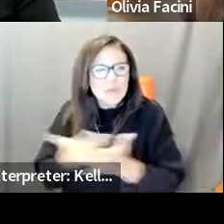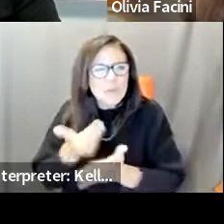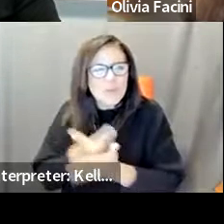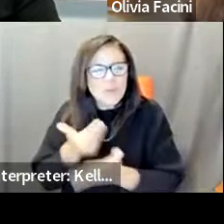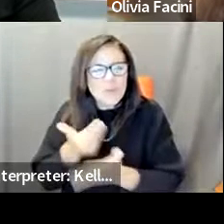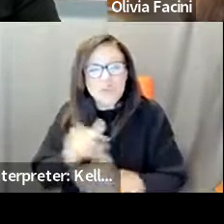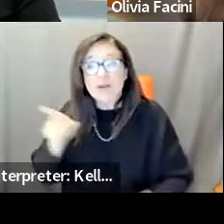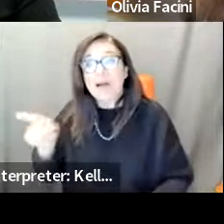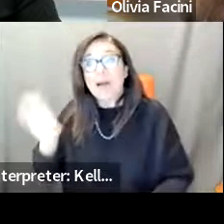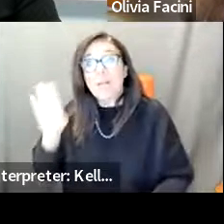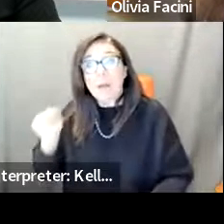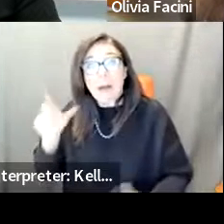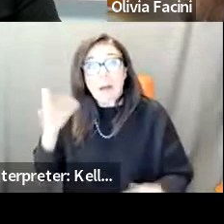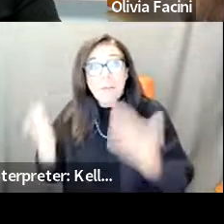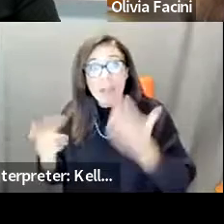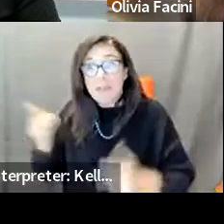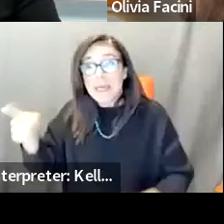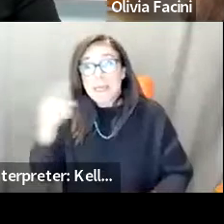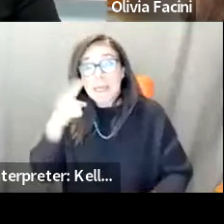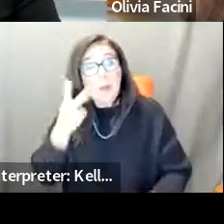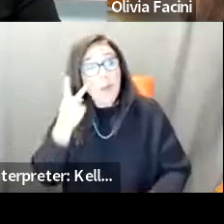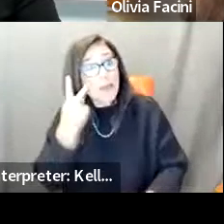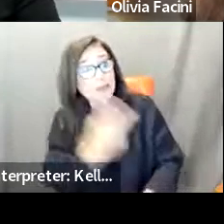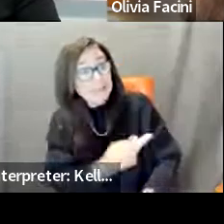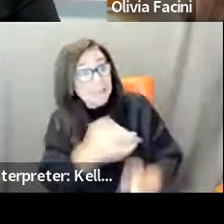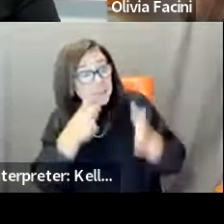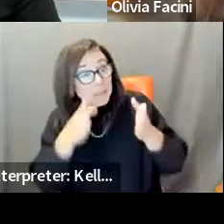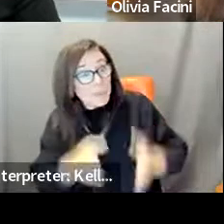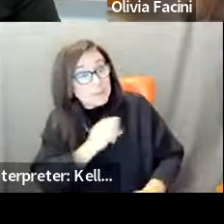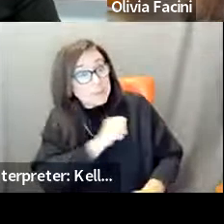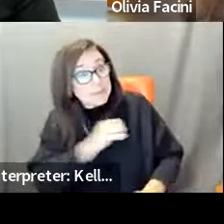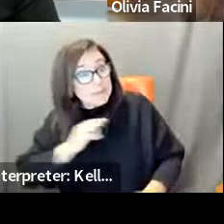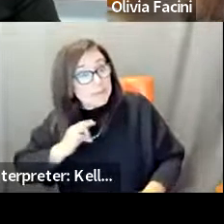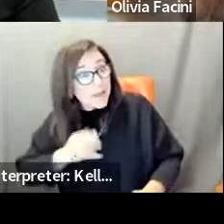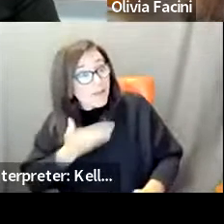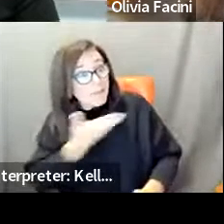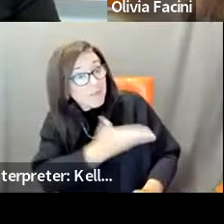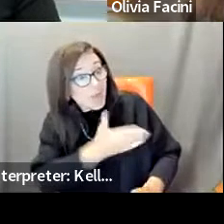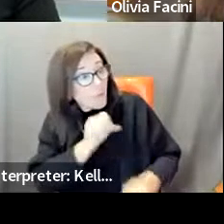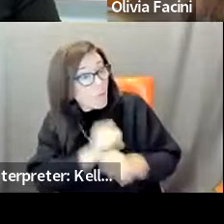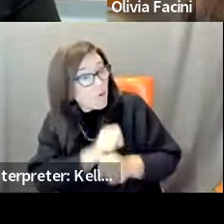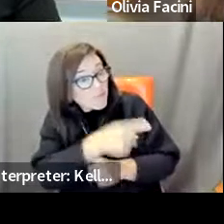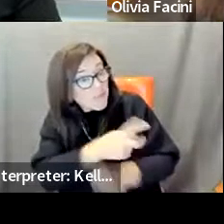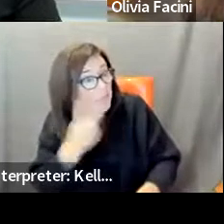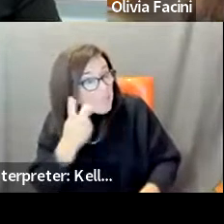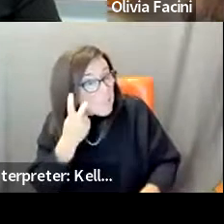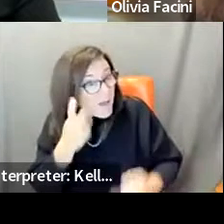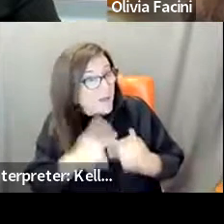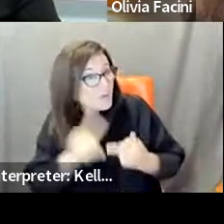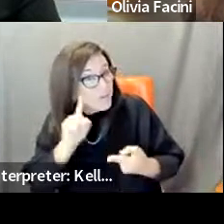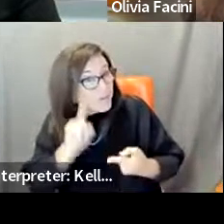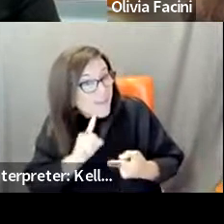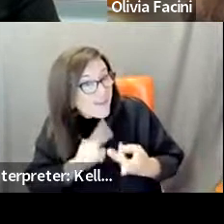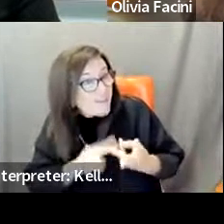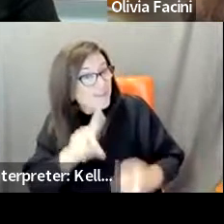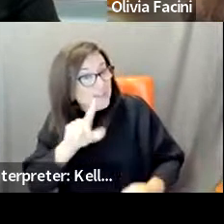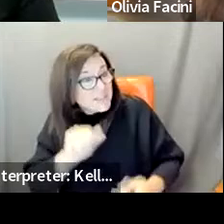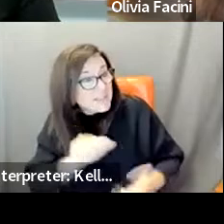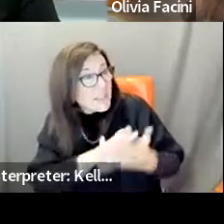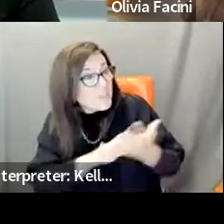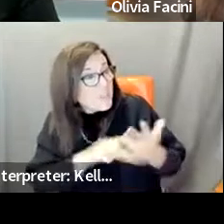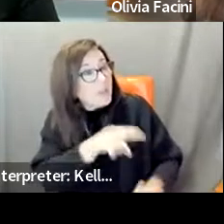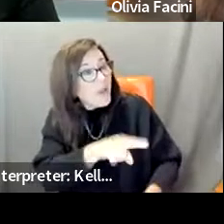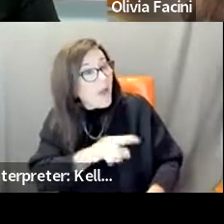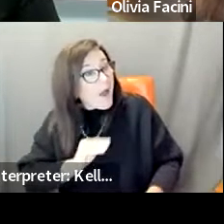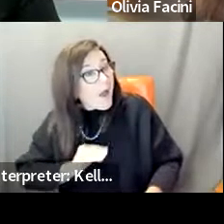or working behind the ticket desk or whatever, that would encourage other people